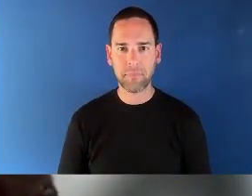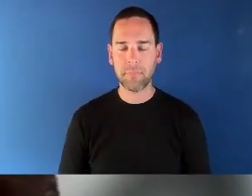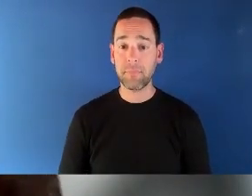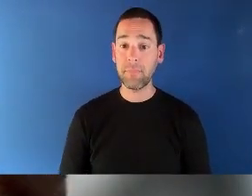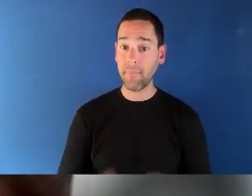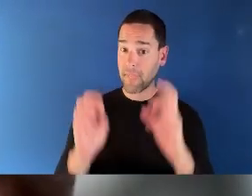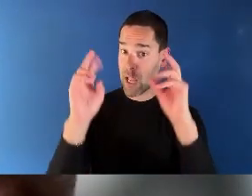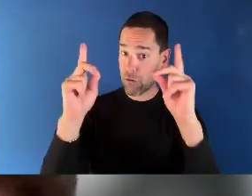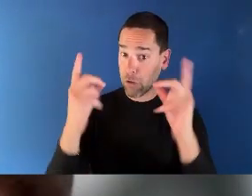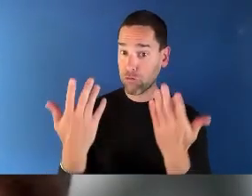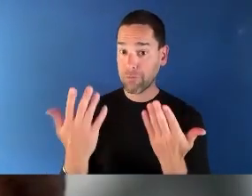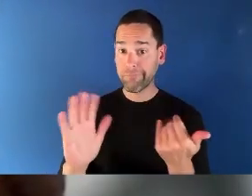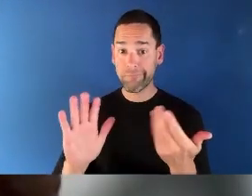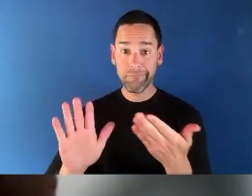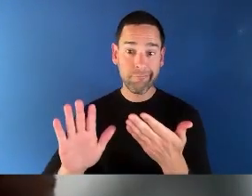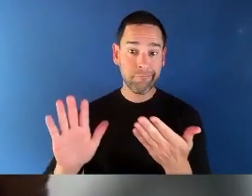learning,